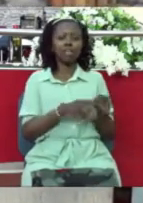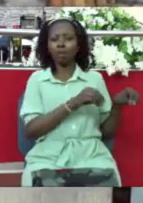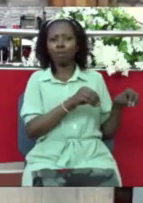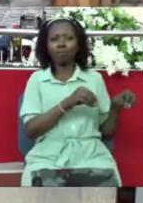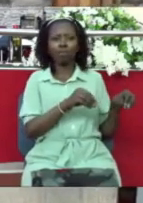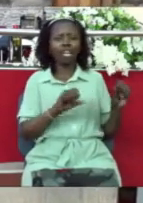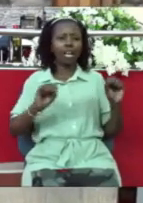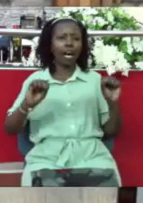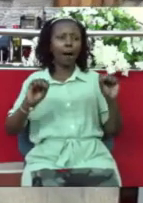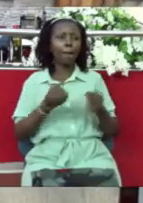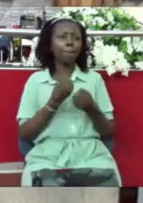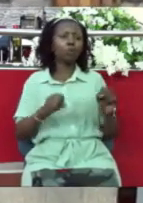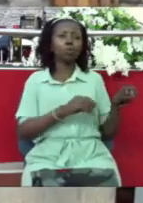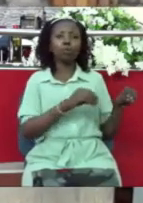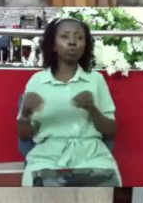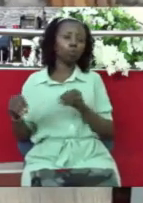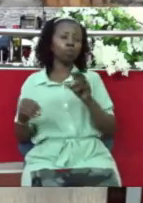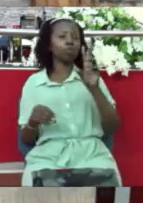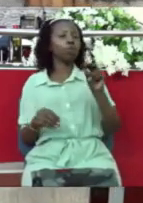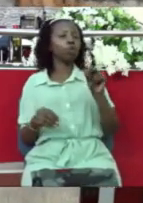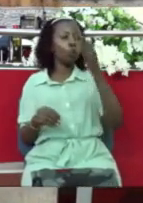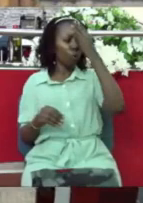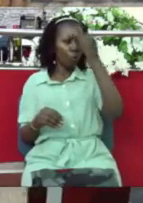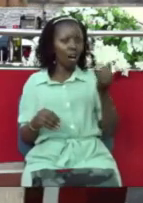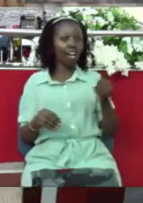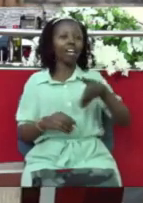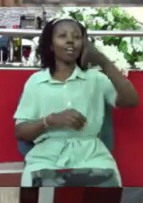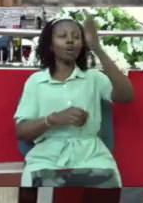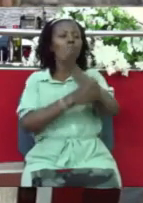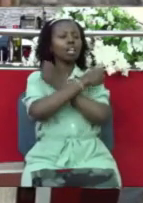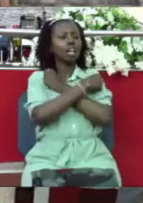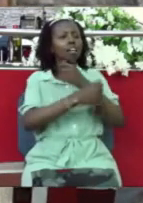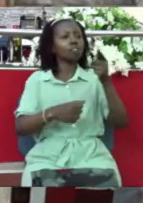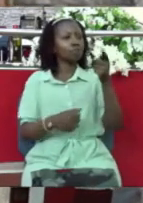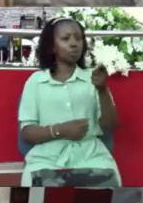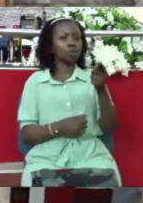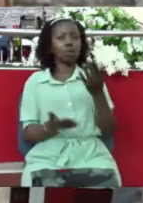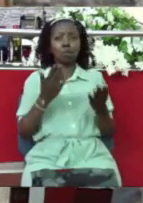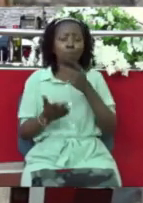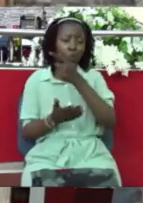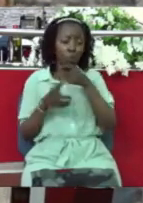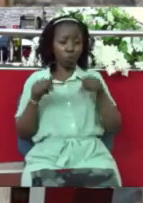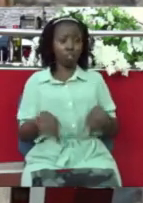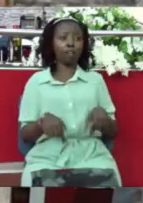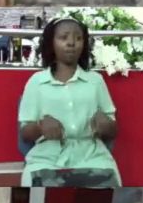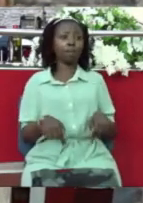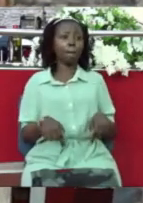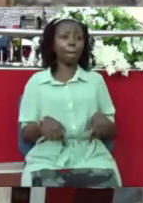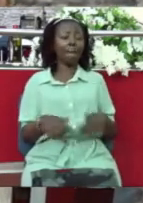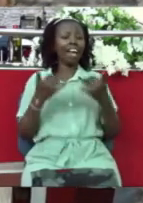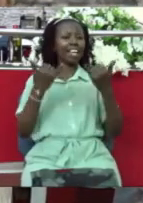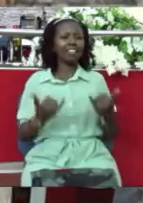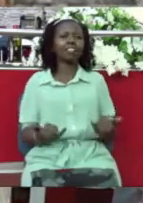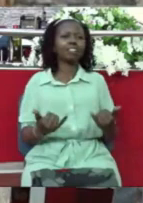wa kufadhaika. Because I have a God who loves me. Kwa sababu niko na Mungu ambaye ananipenda. Maybe you are here, my brother, my sister. Hapa, ndugu na dada yangu. And right now